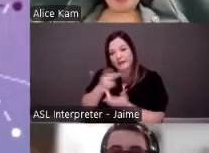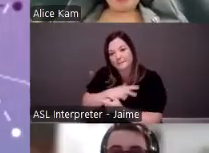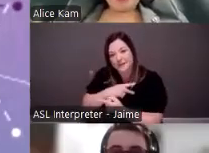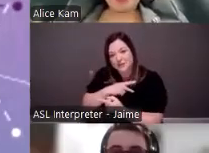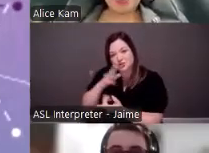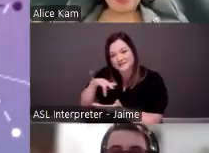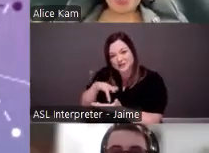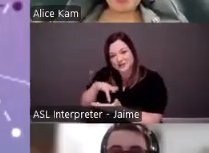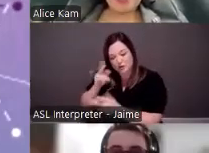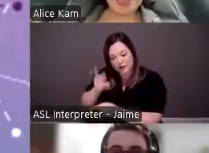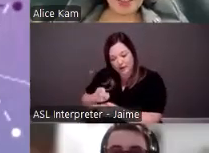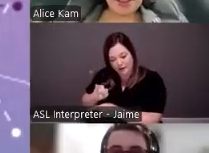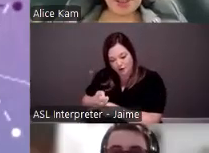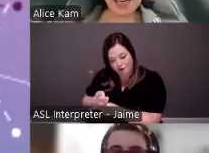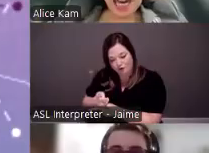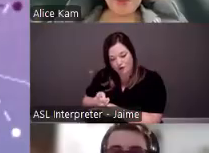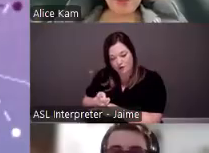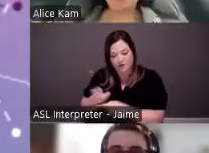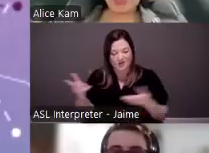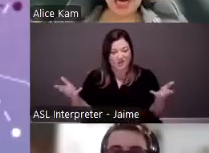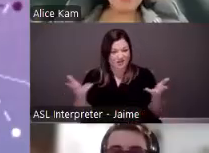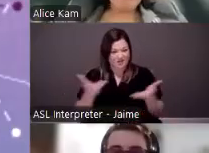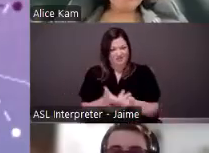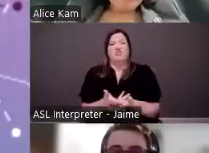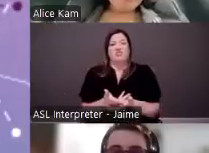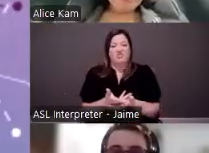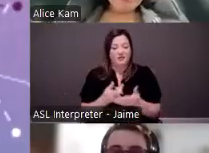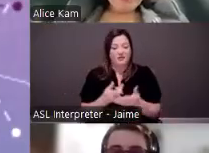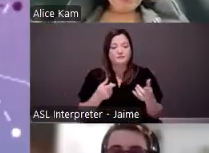really a contradiction that they're trying to overcome.